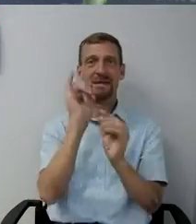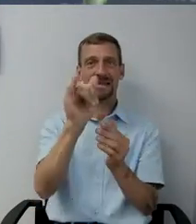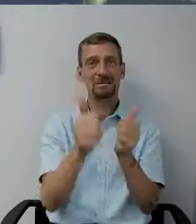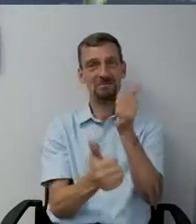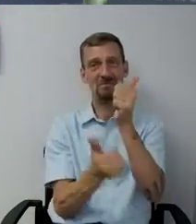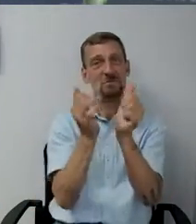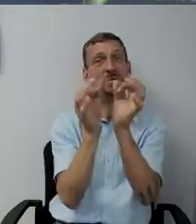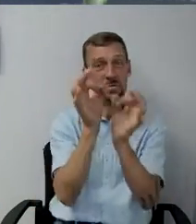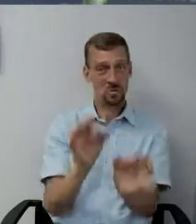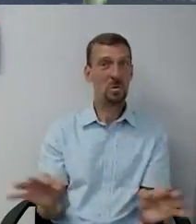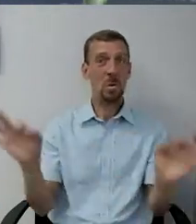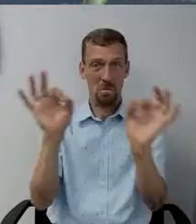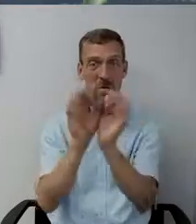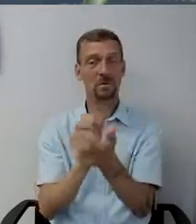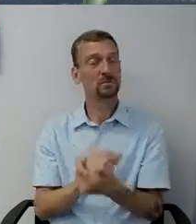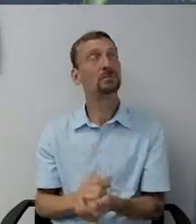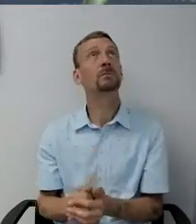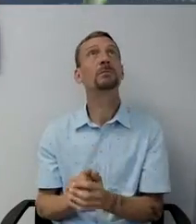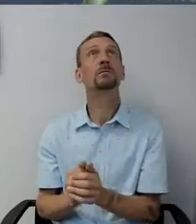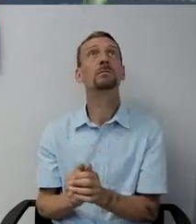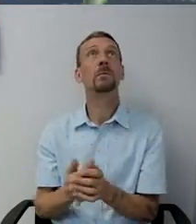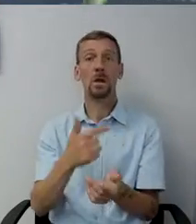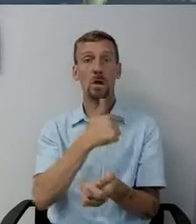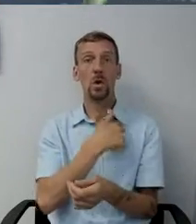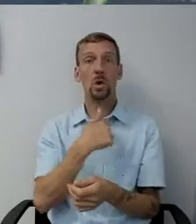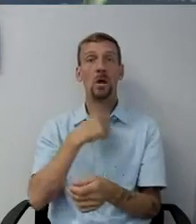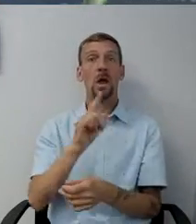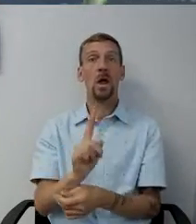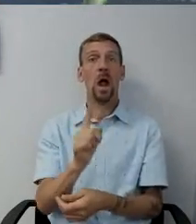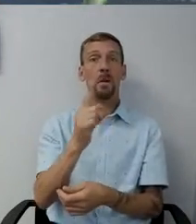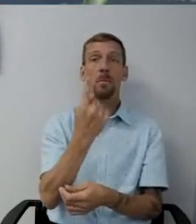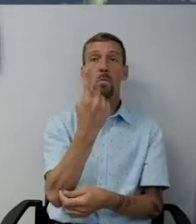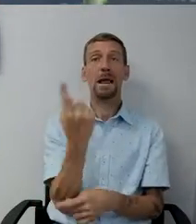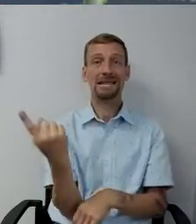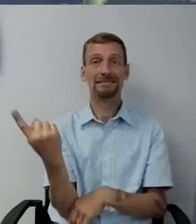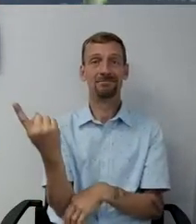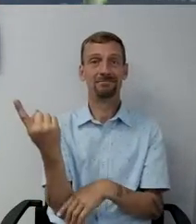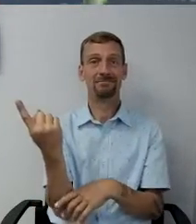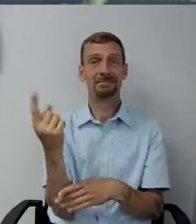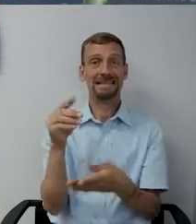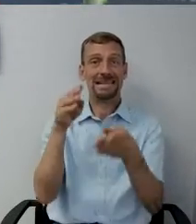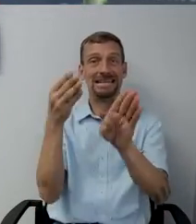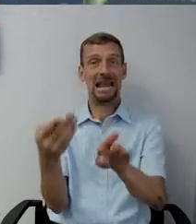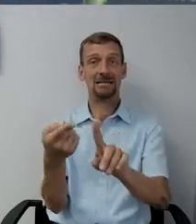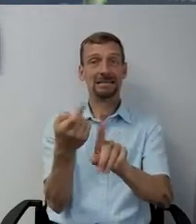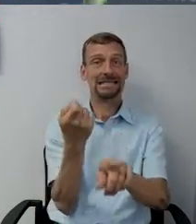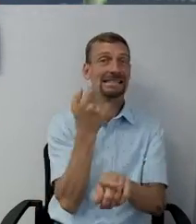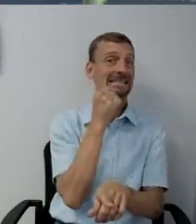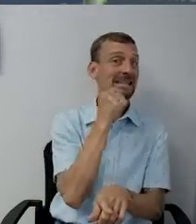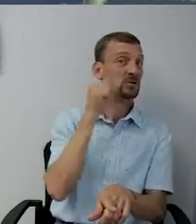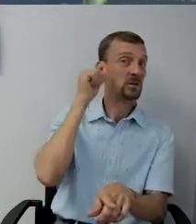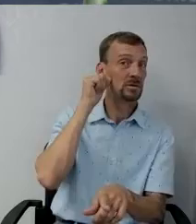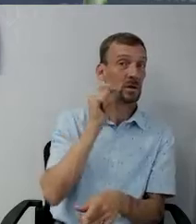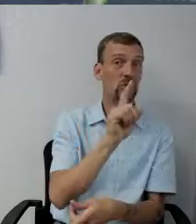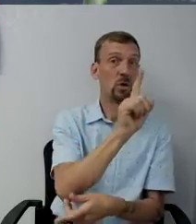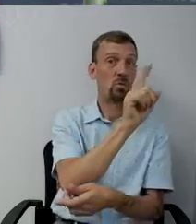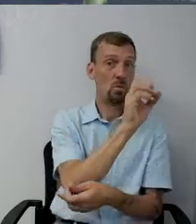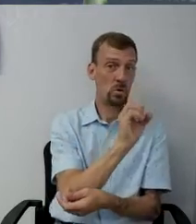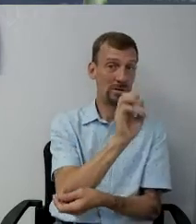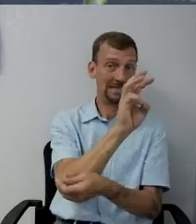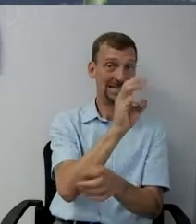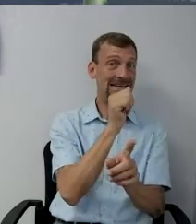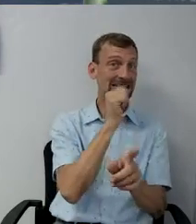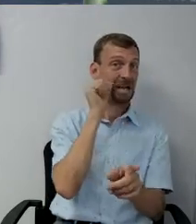important. We are up one death from yesterday's reporting, so we went from 106